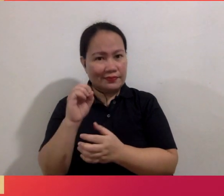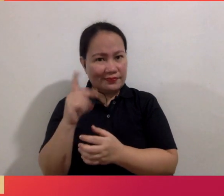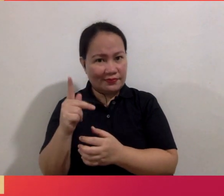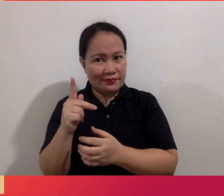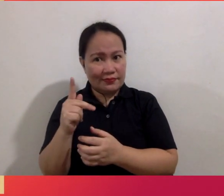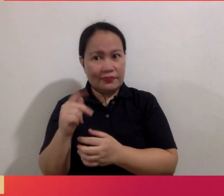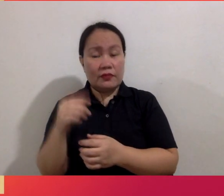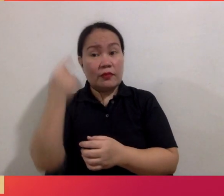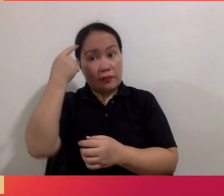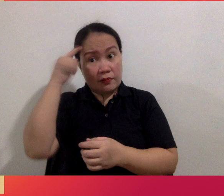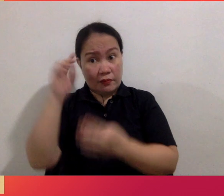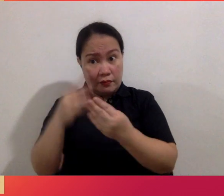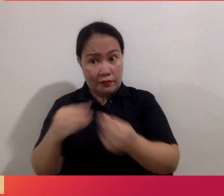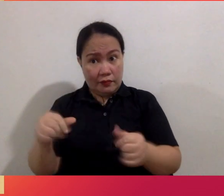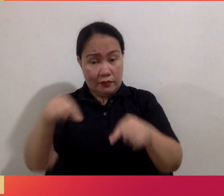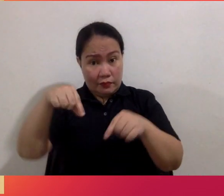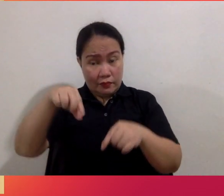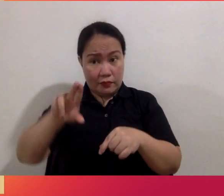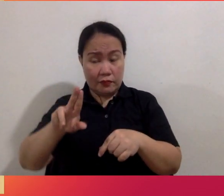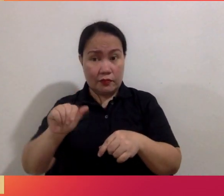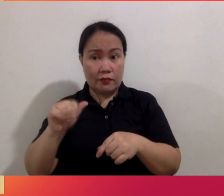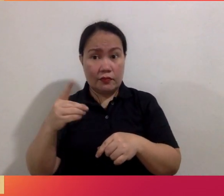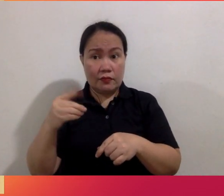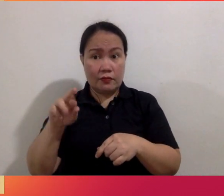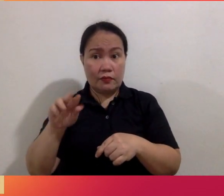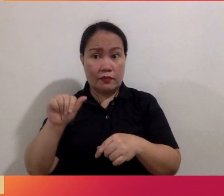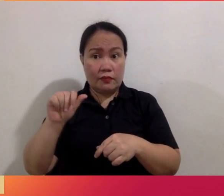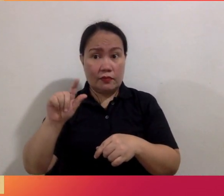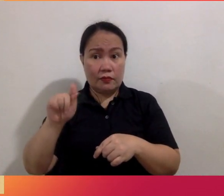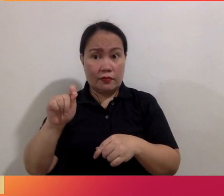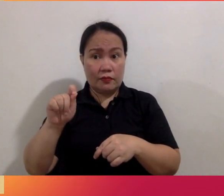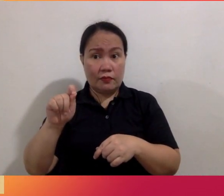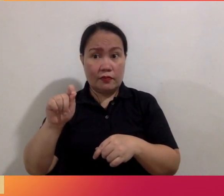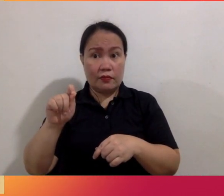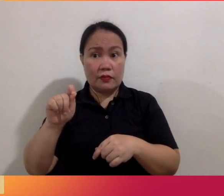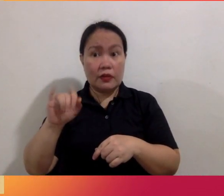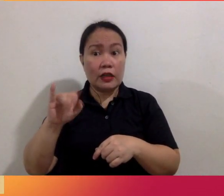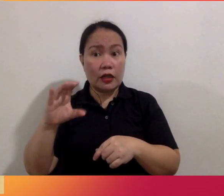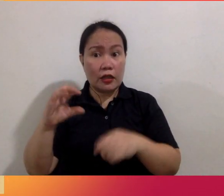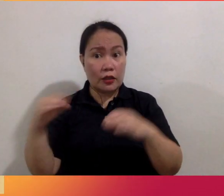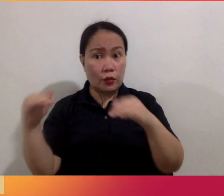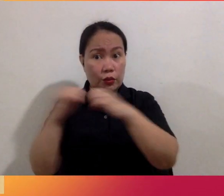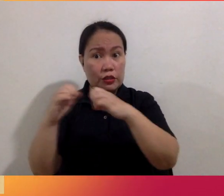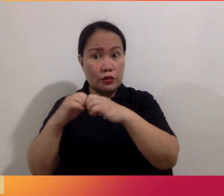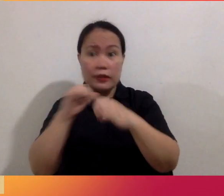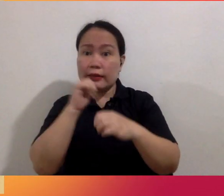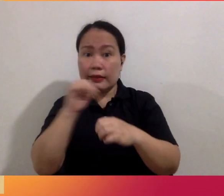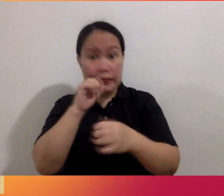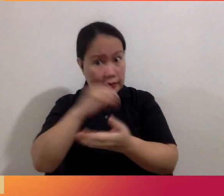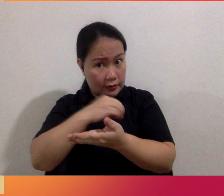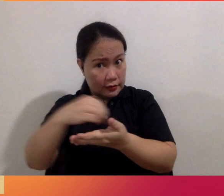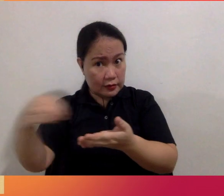Okay. For solving quadratic equation that are not written in standard form,